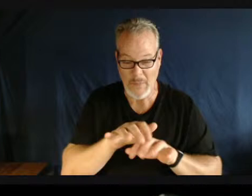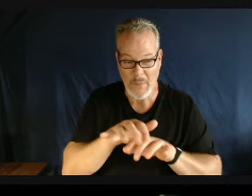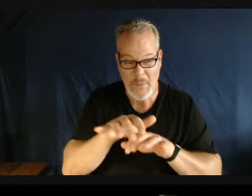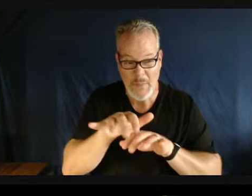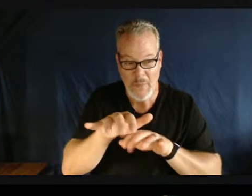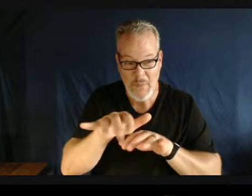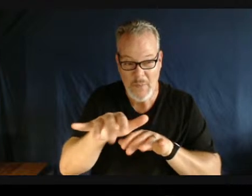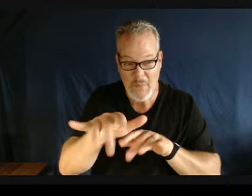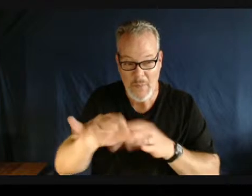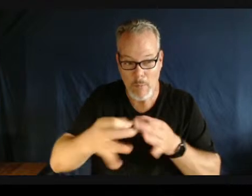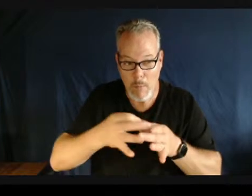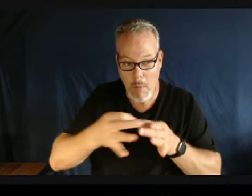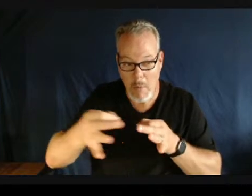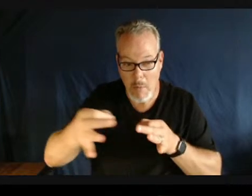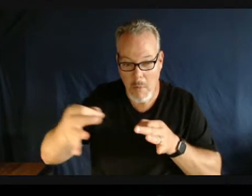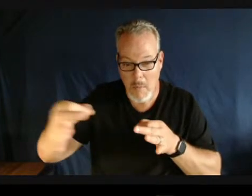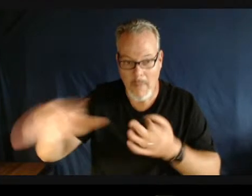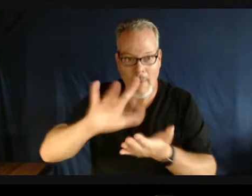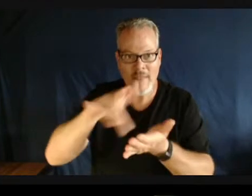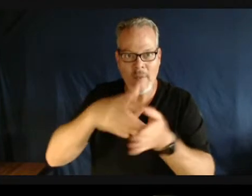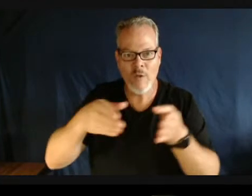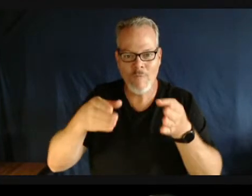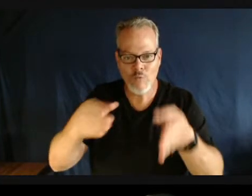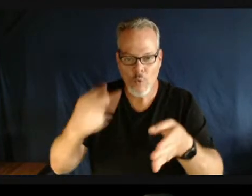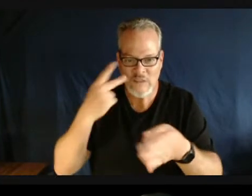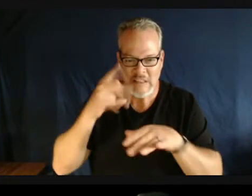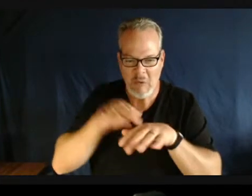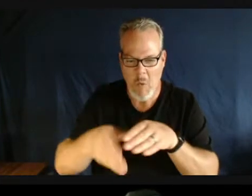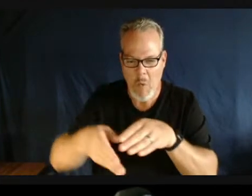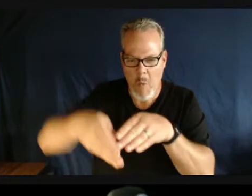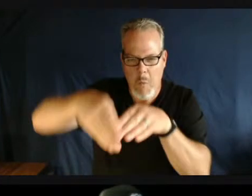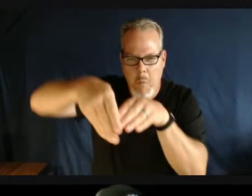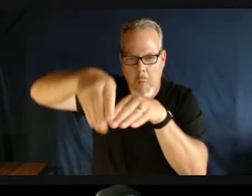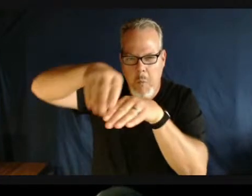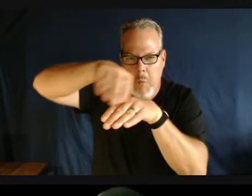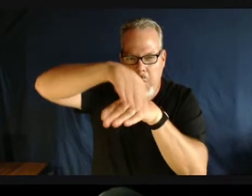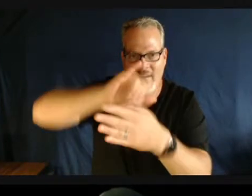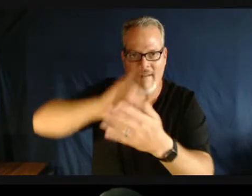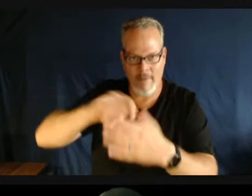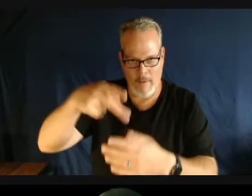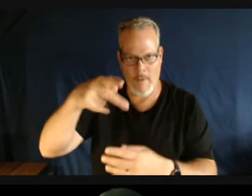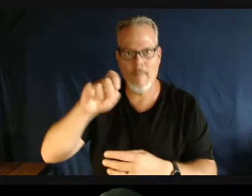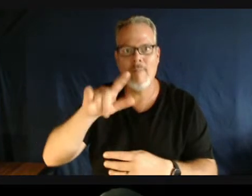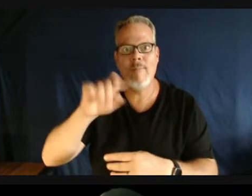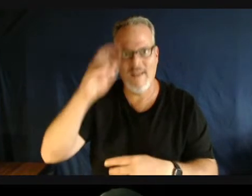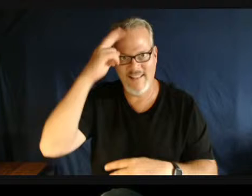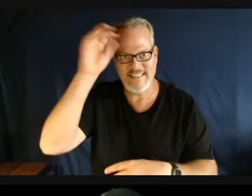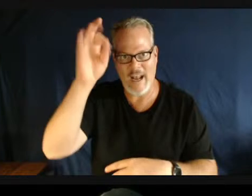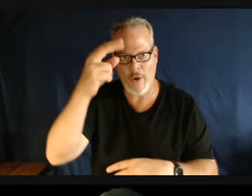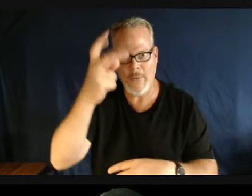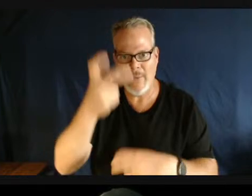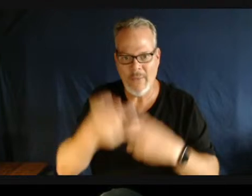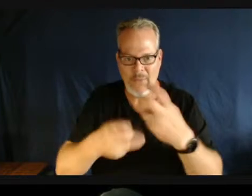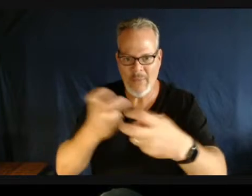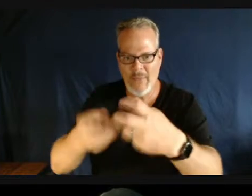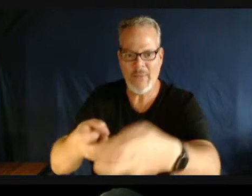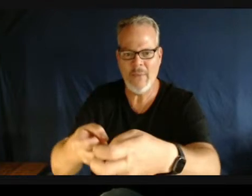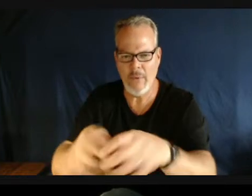the margins of the roadway here. So there's certainly a little more impact than usual